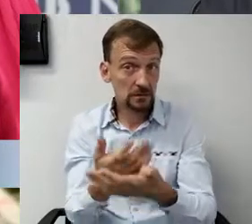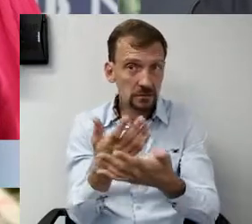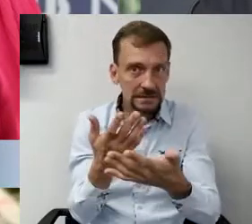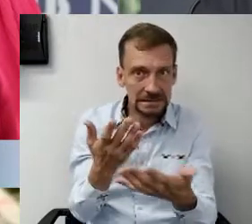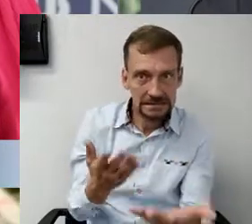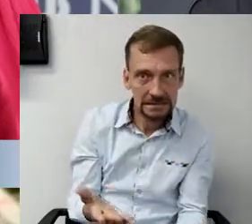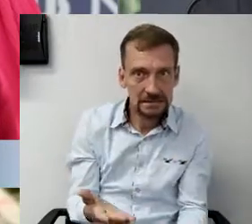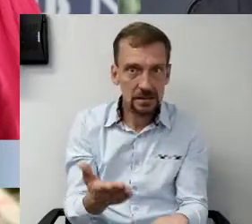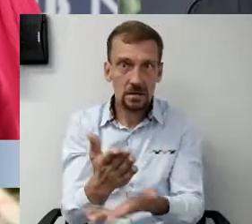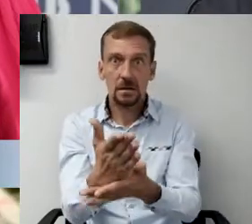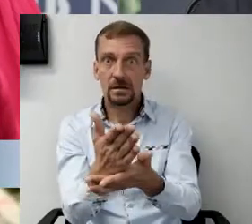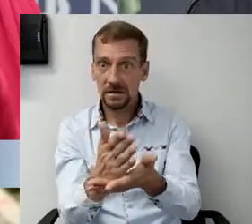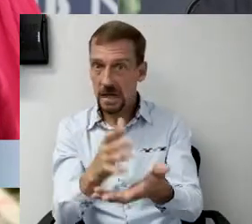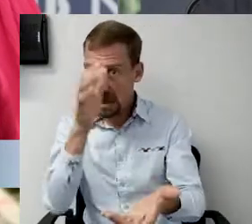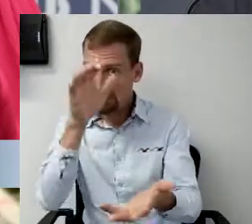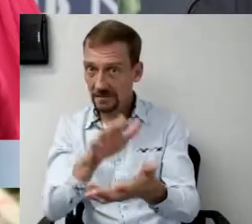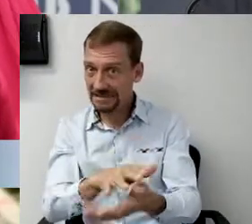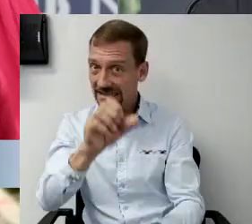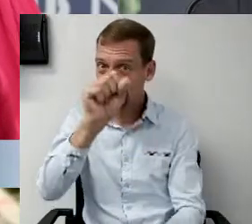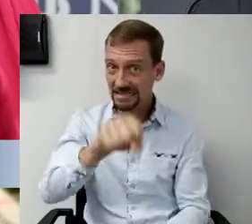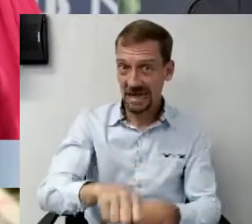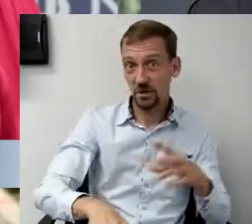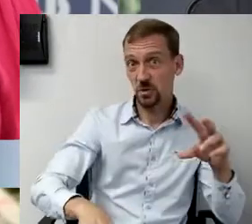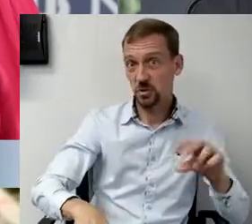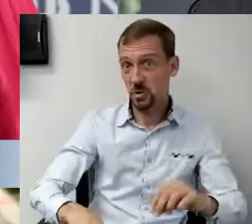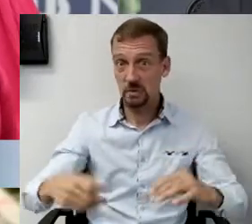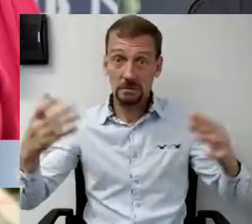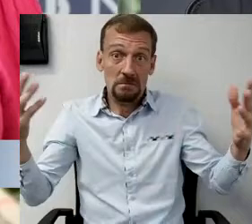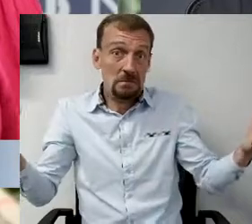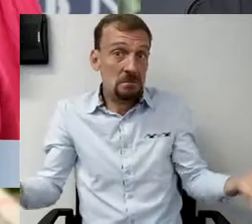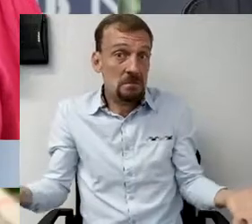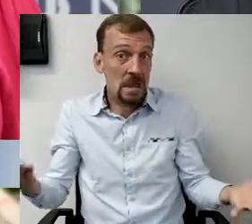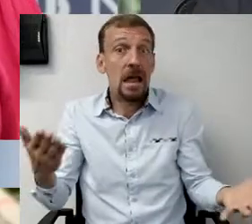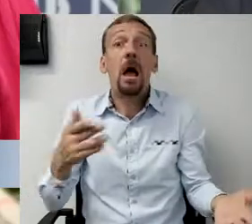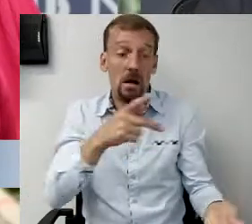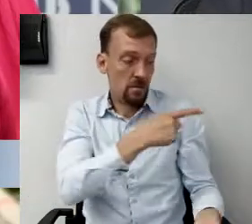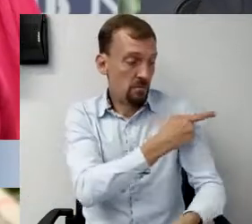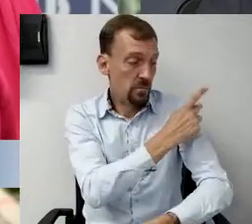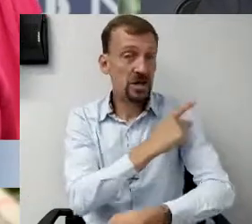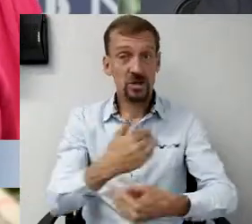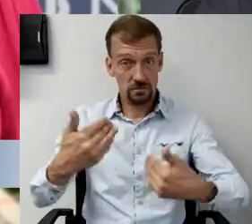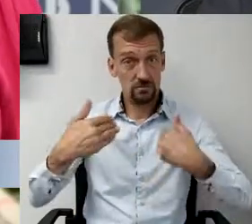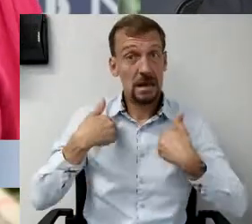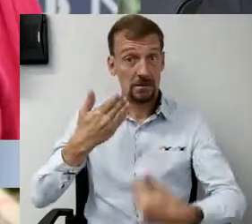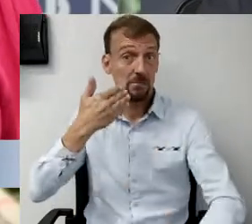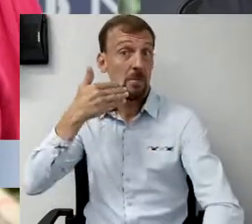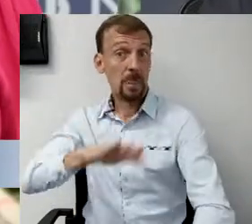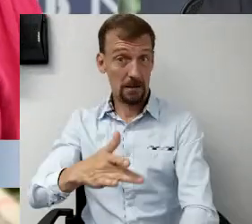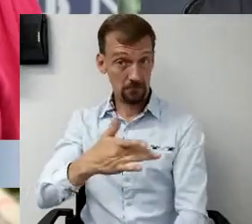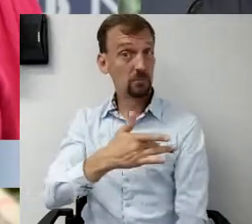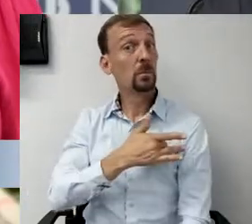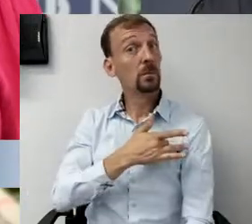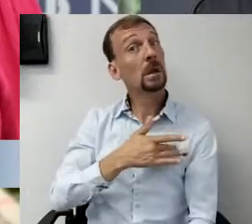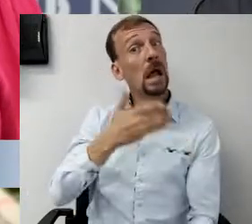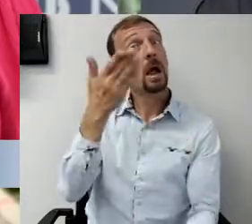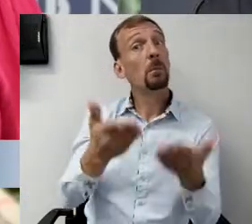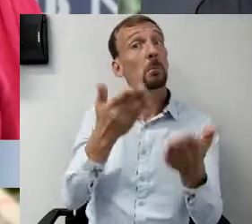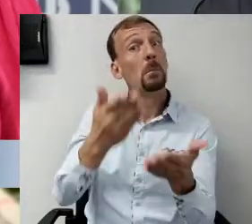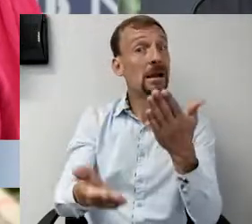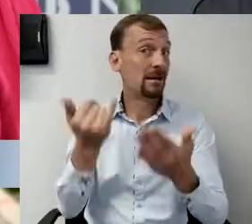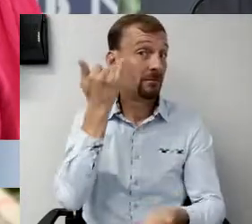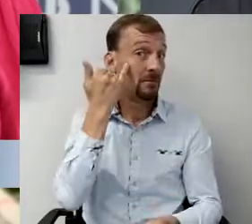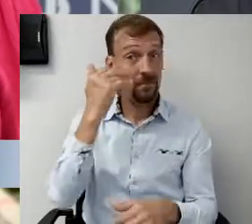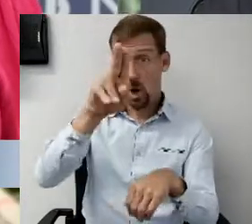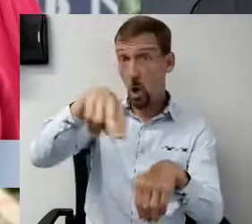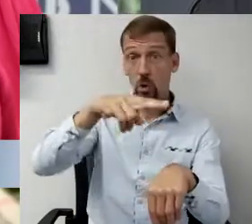There's a strong belief in that. The patient still might have had a bad heart and might have had a heart attack if they didn't